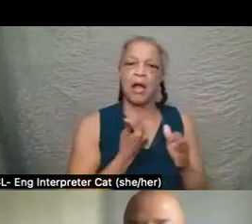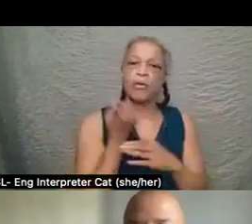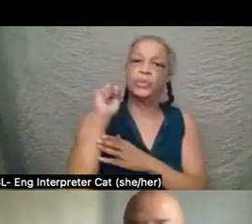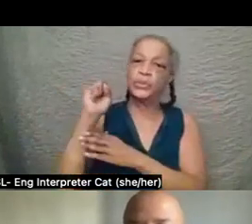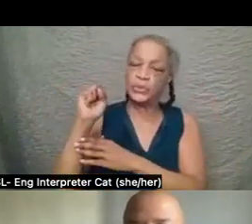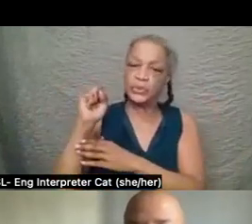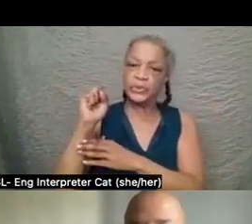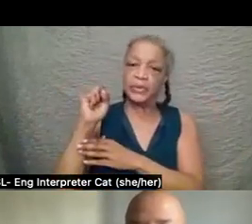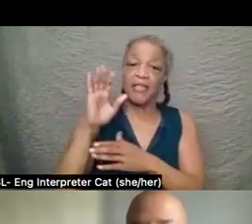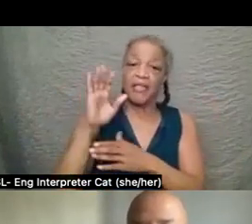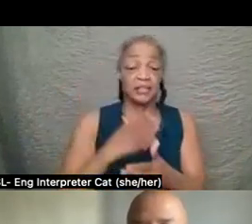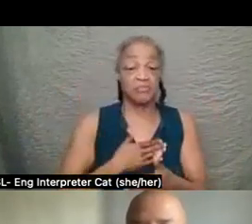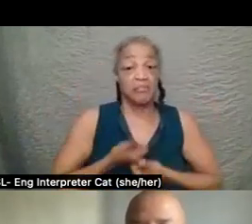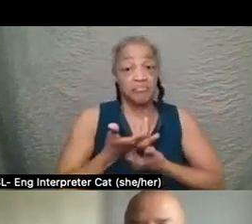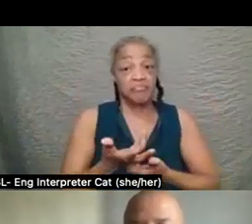got. And